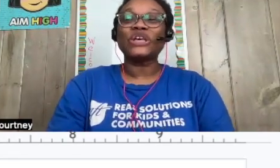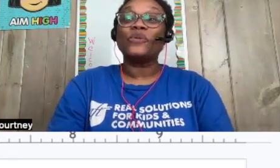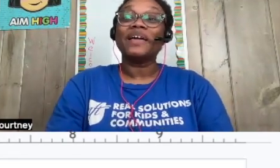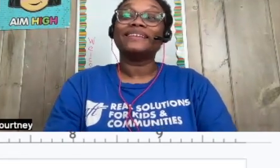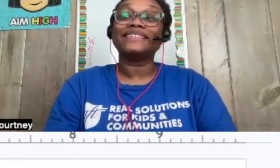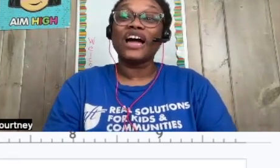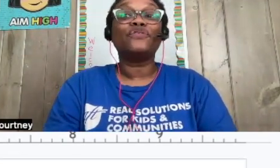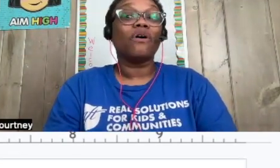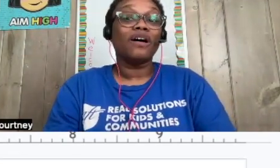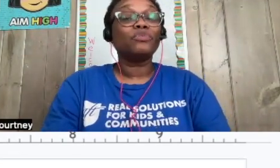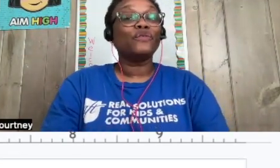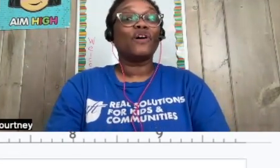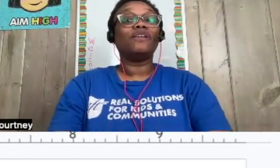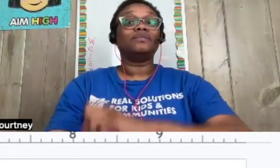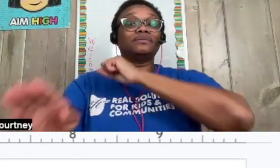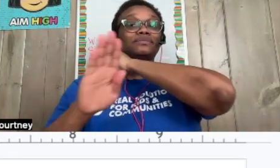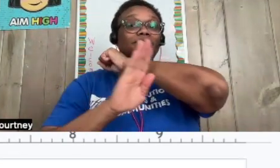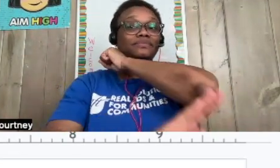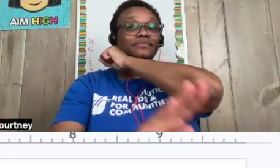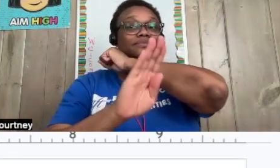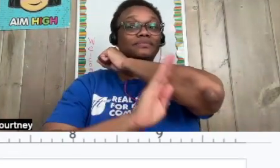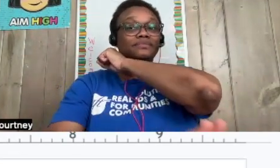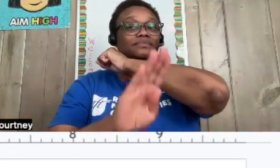Okay, so the sign for autumn or fall,